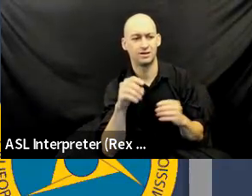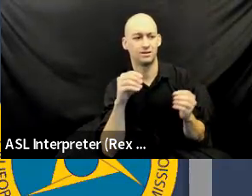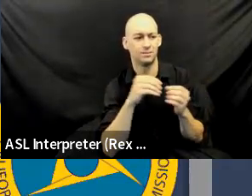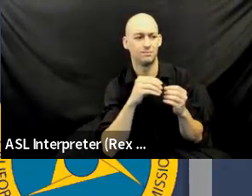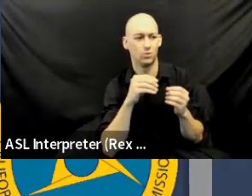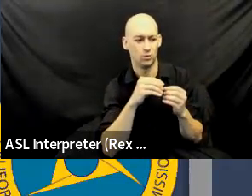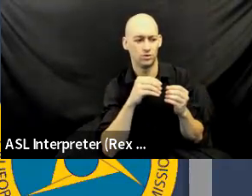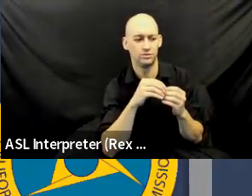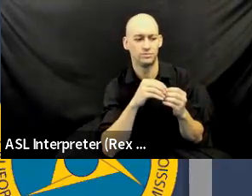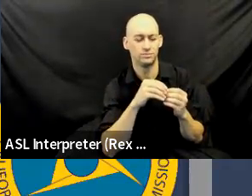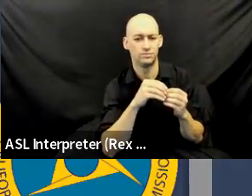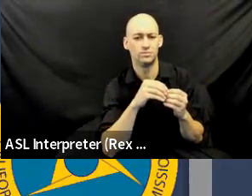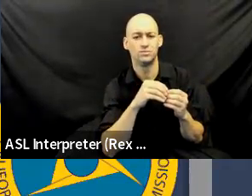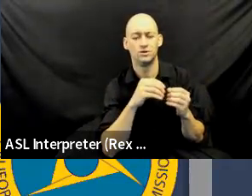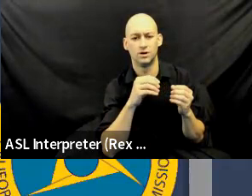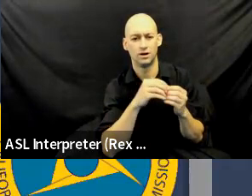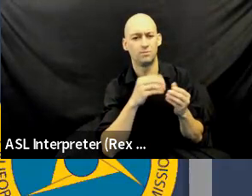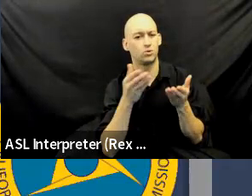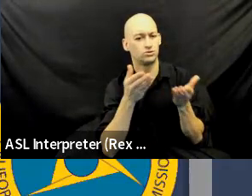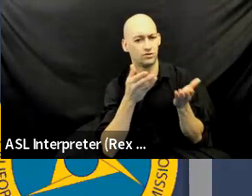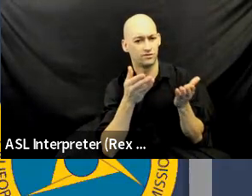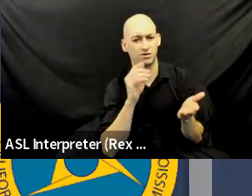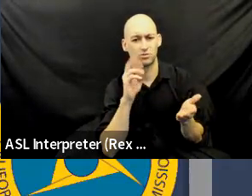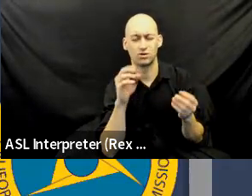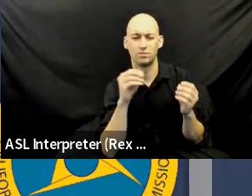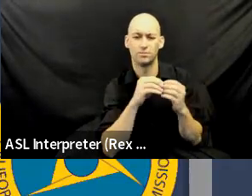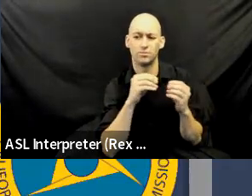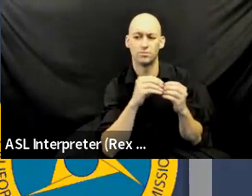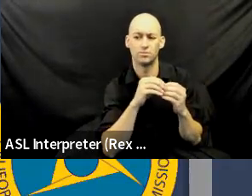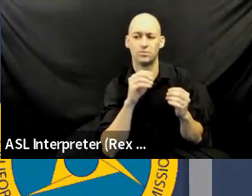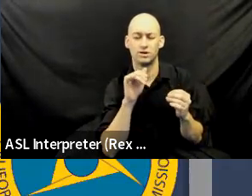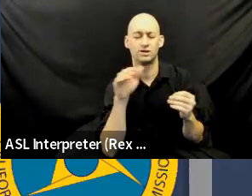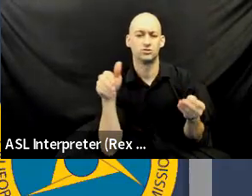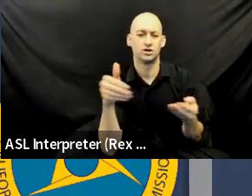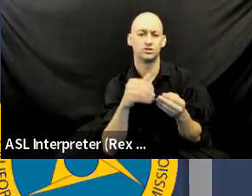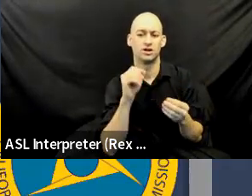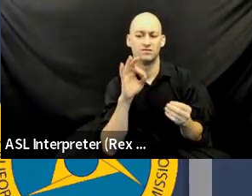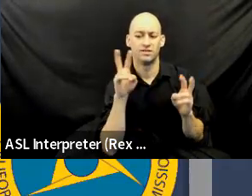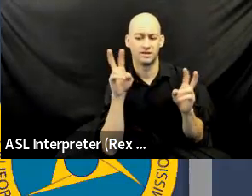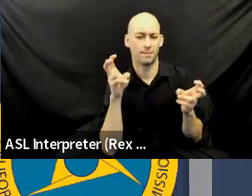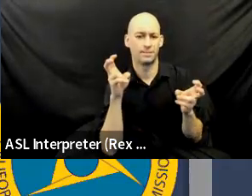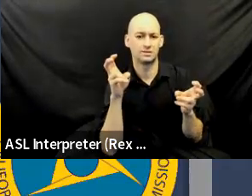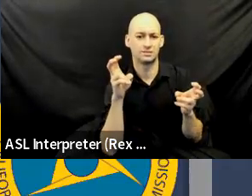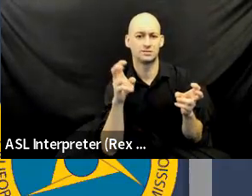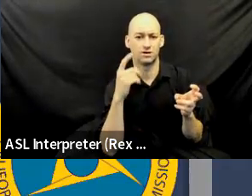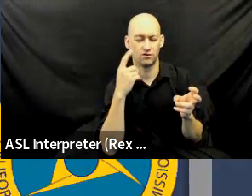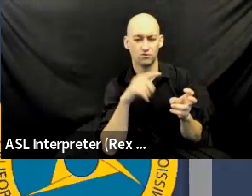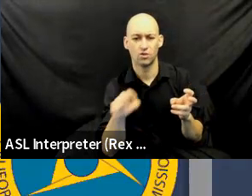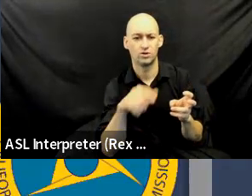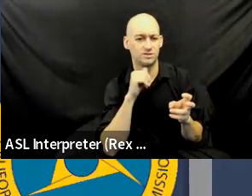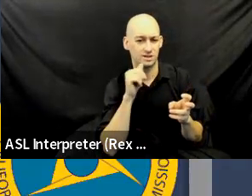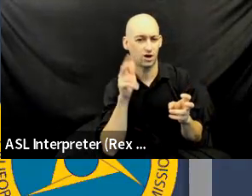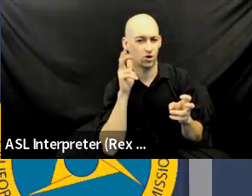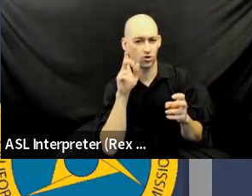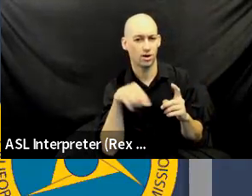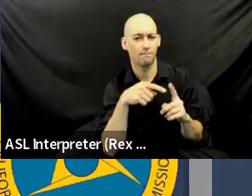more more serving or more introduction of these topics to those who have not heard about it,